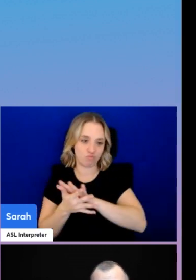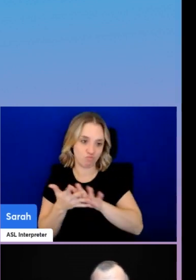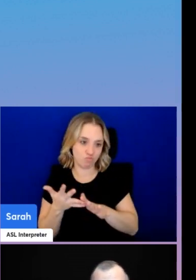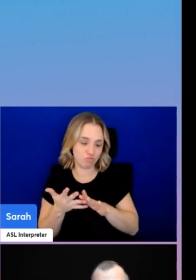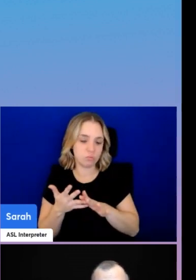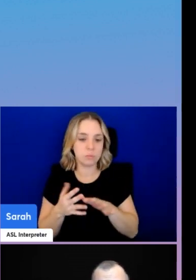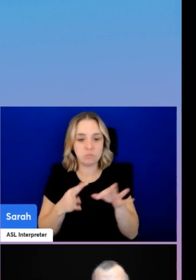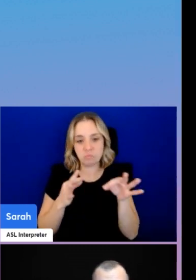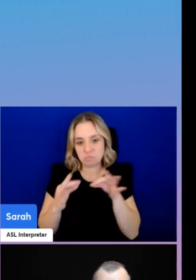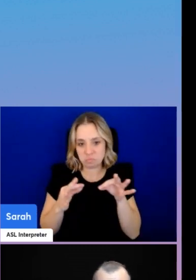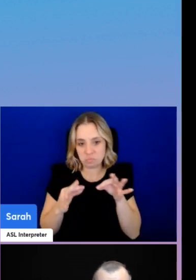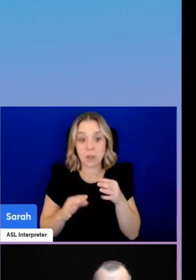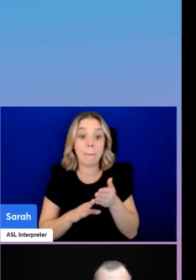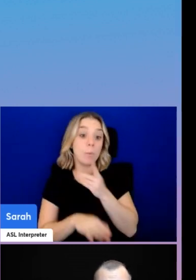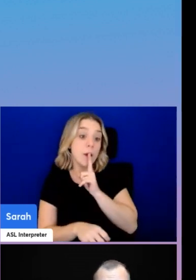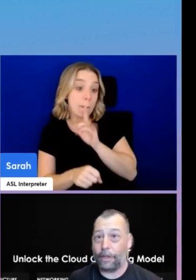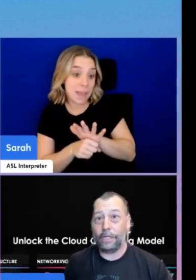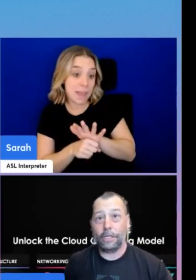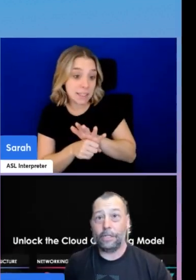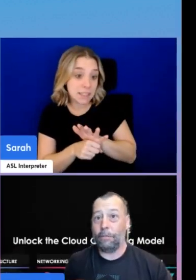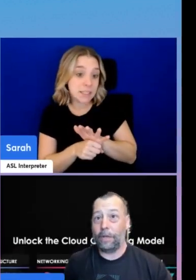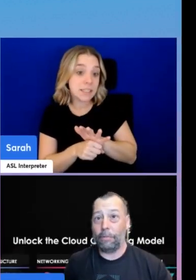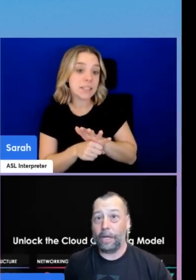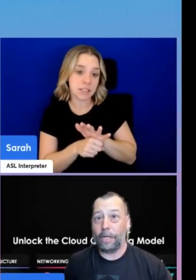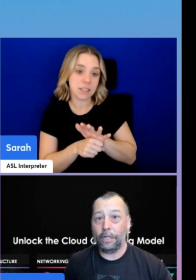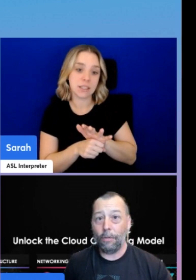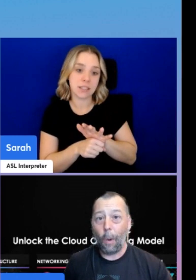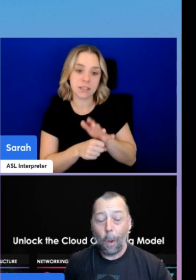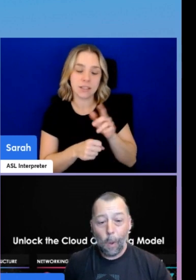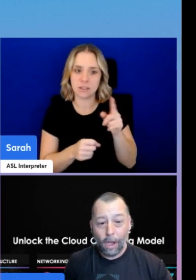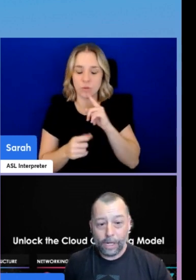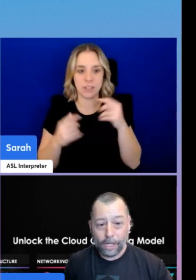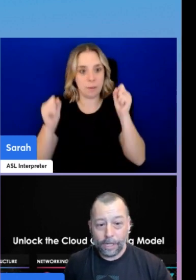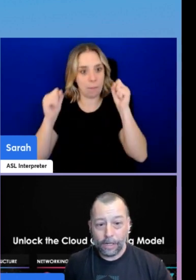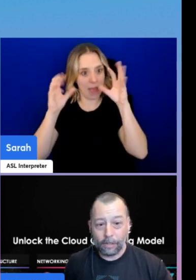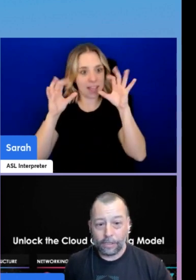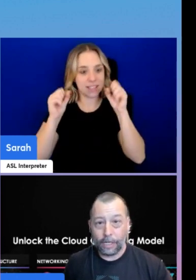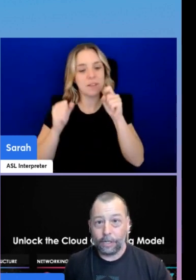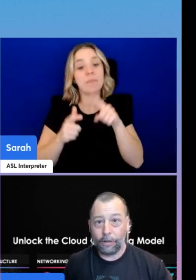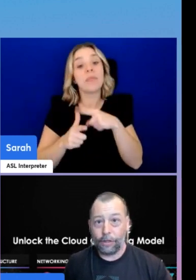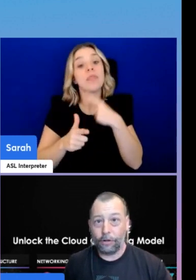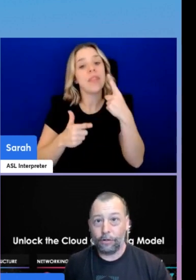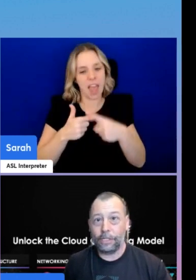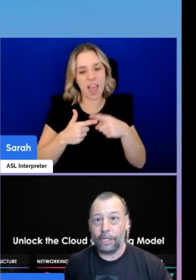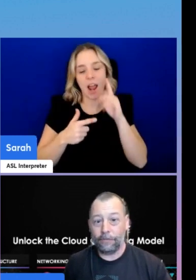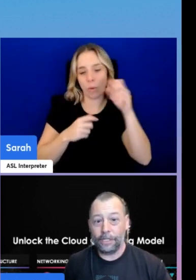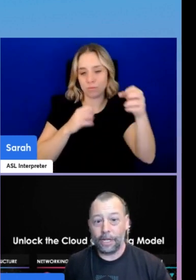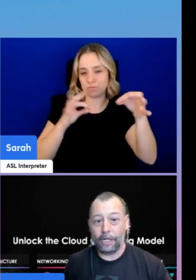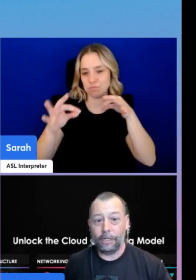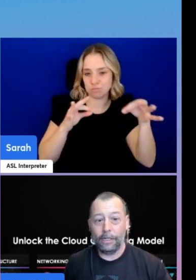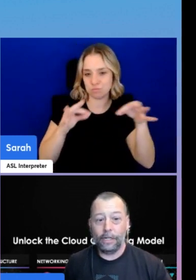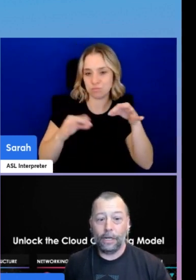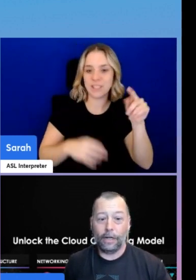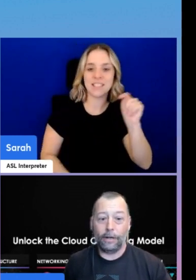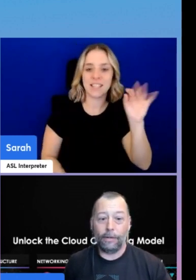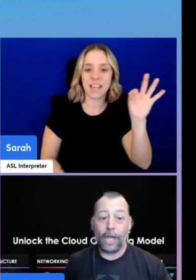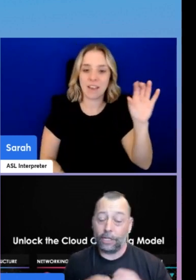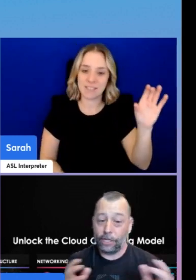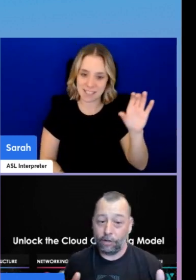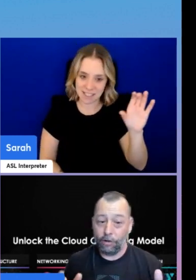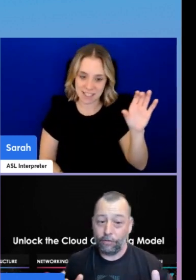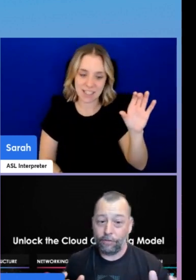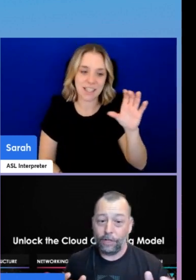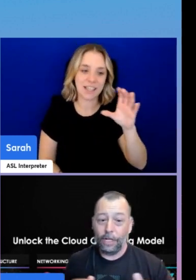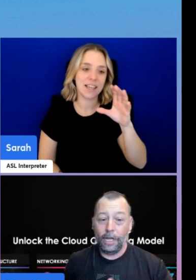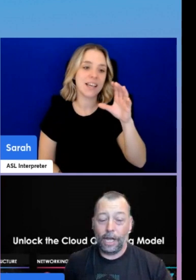Git pre-commit rules, which I think is just simply amazing. And then I'll take you through TFSec